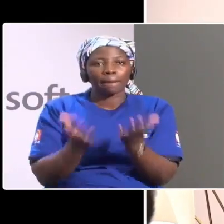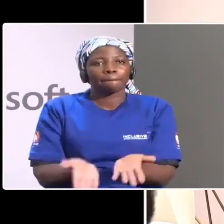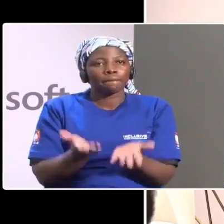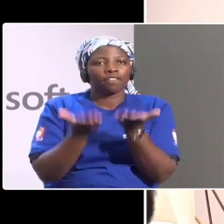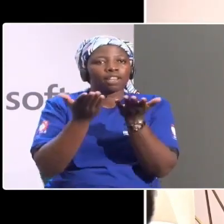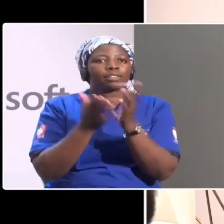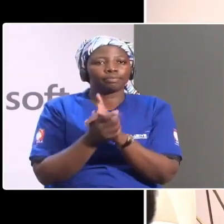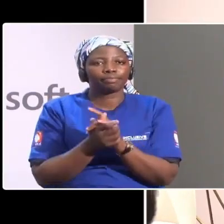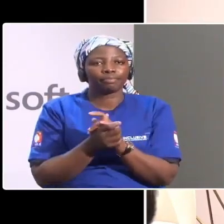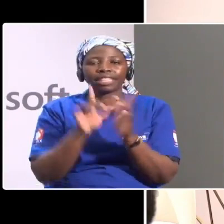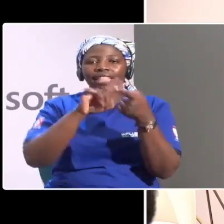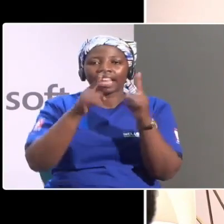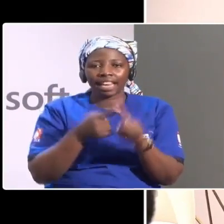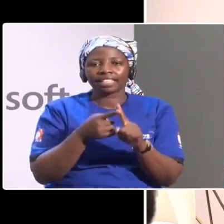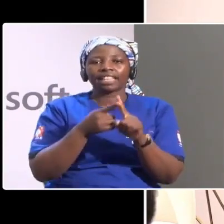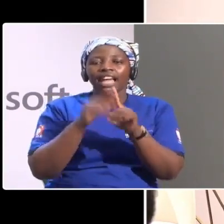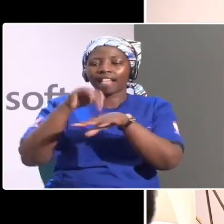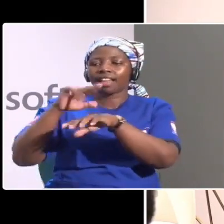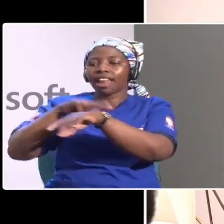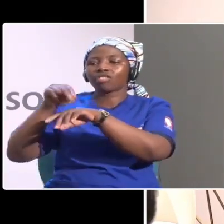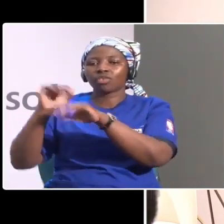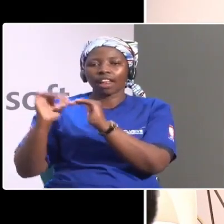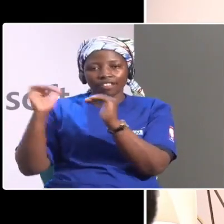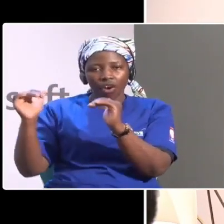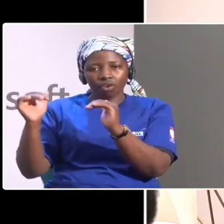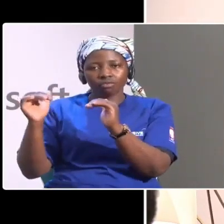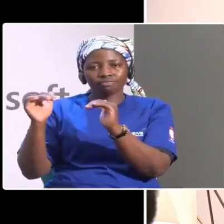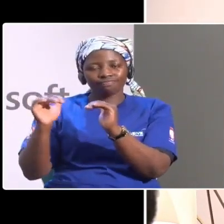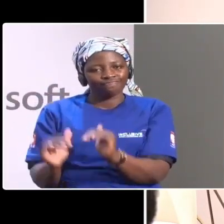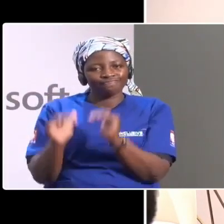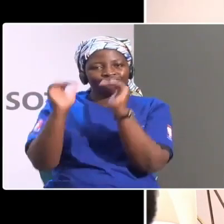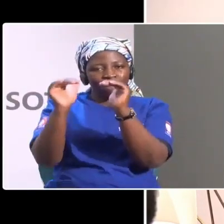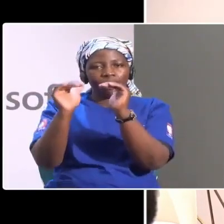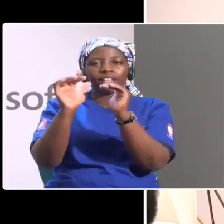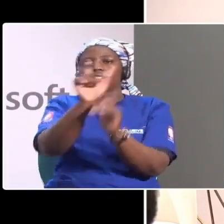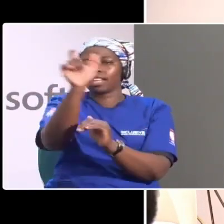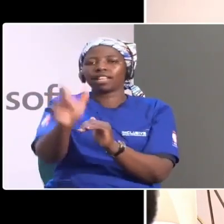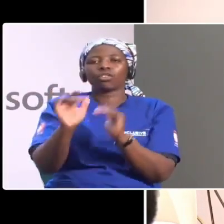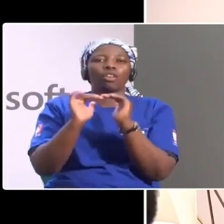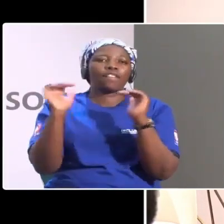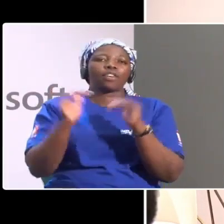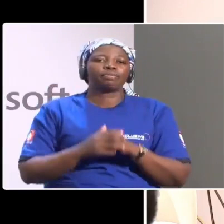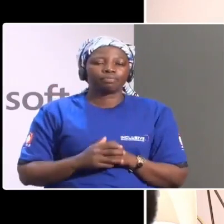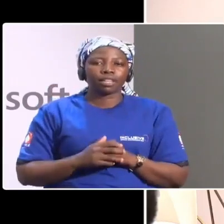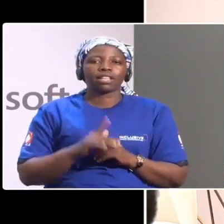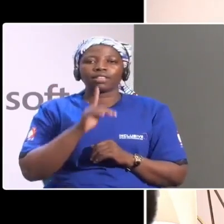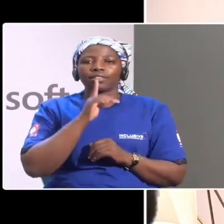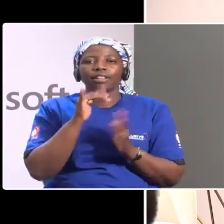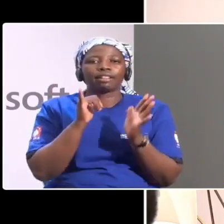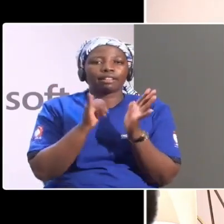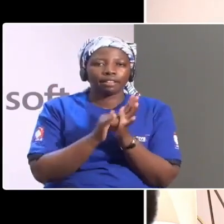upscaling standards at national level to regional level, so